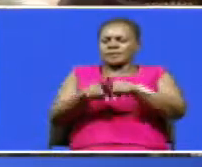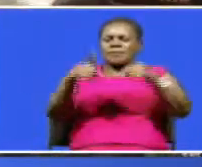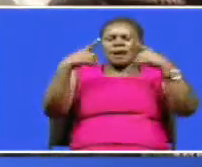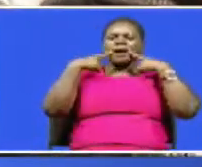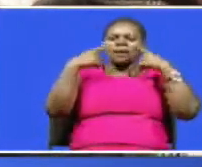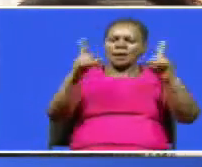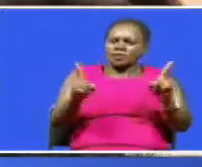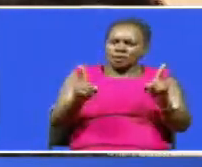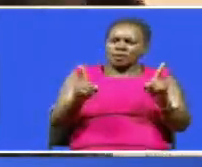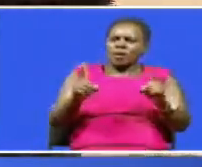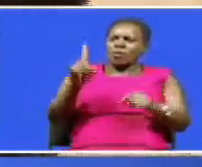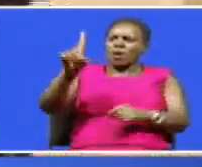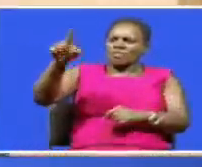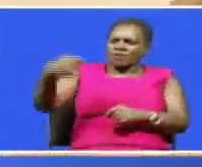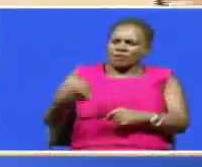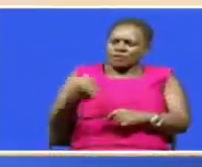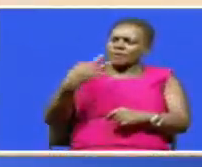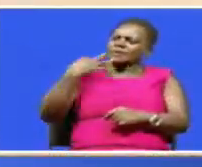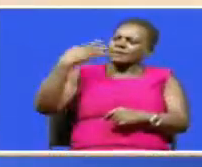announced that